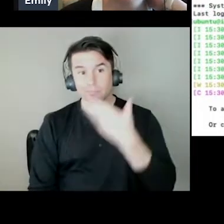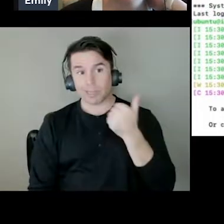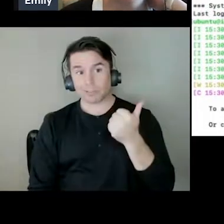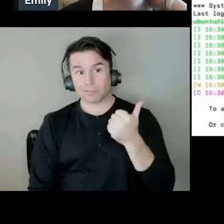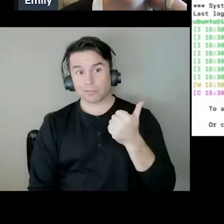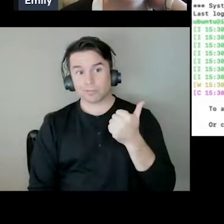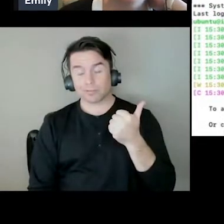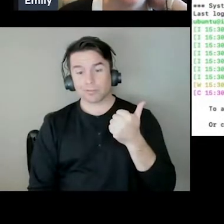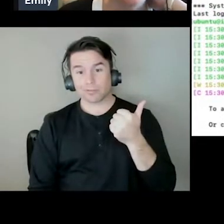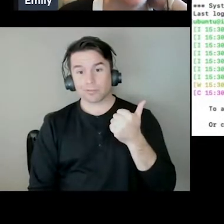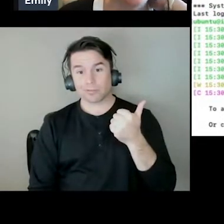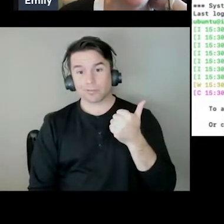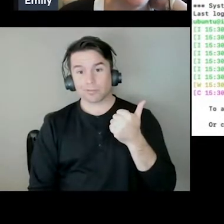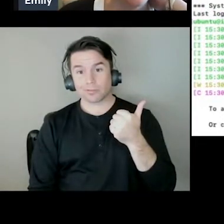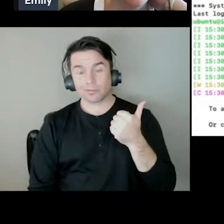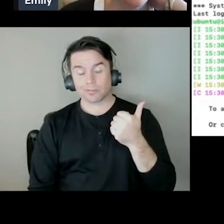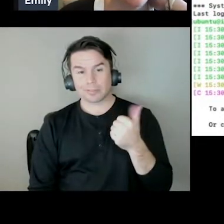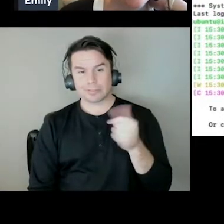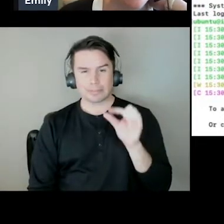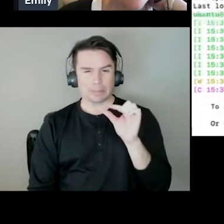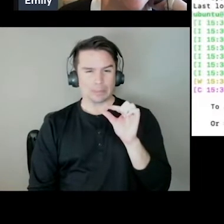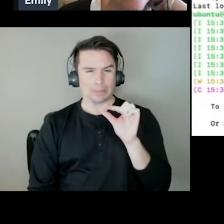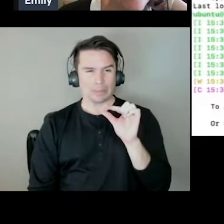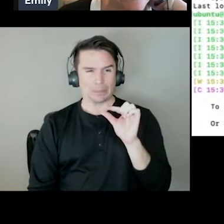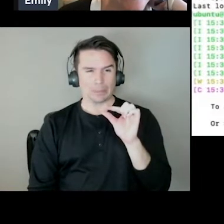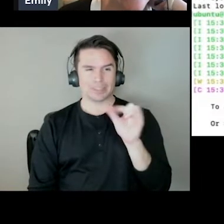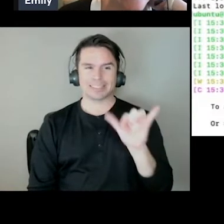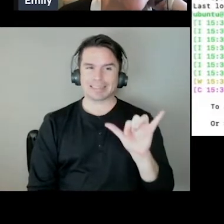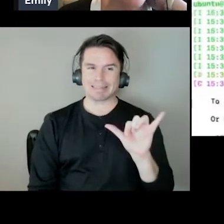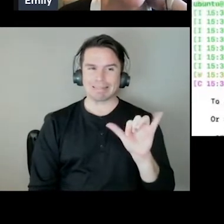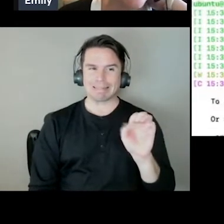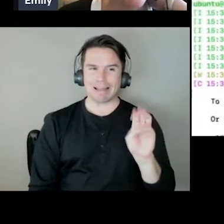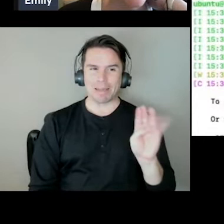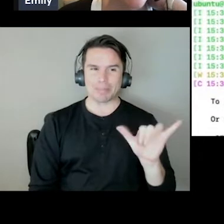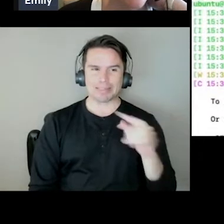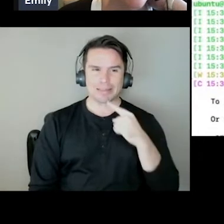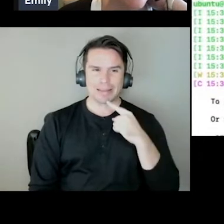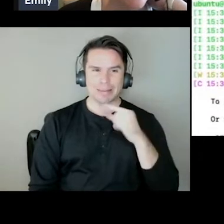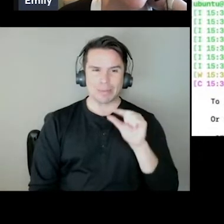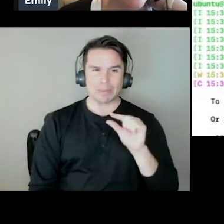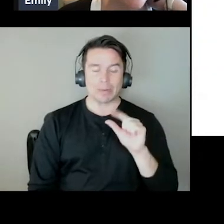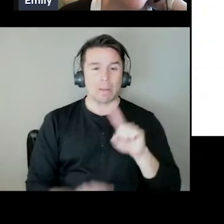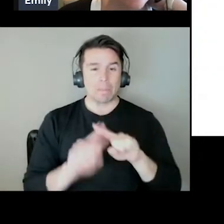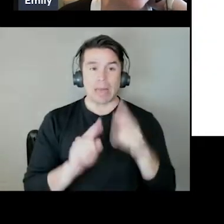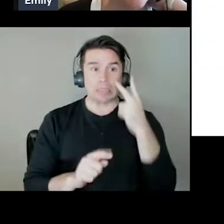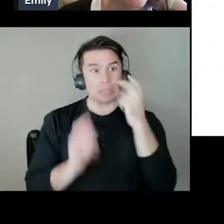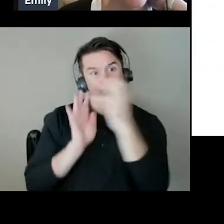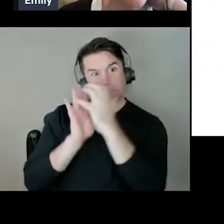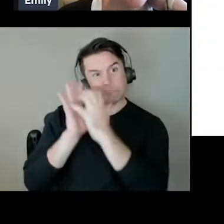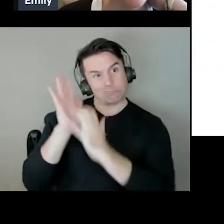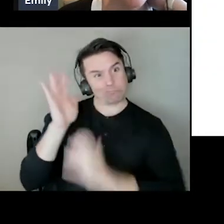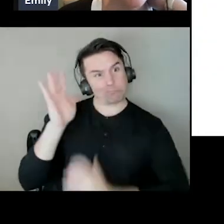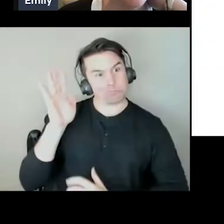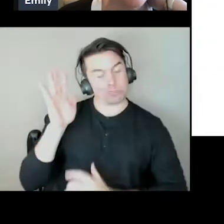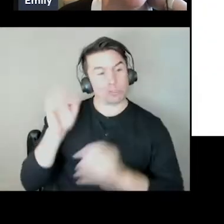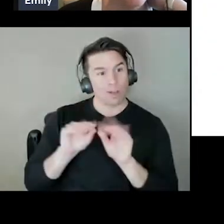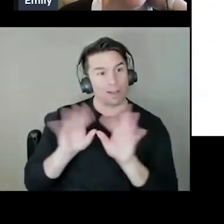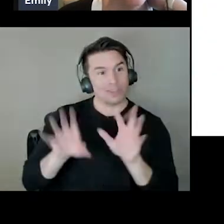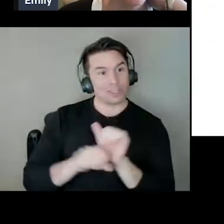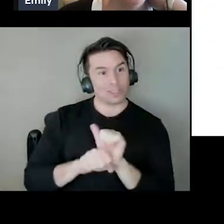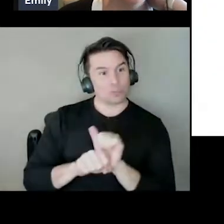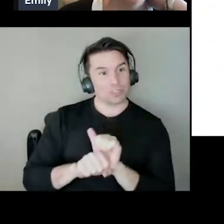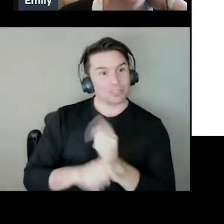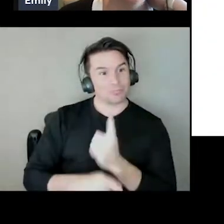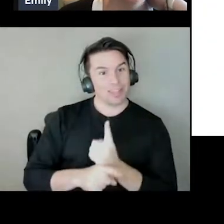It's still pretty It's small. still pretty small, but I can see there's a lot of stuff there, so it's working. That's Yep. great. Yeah, I think we just have